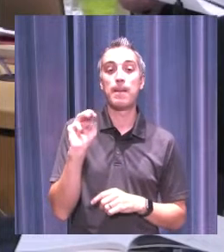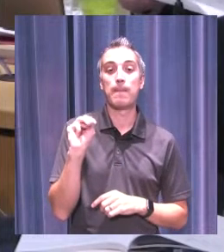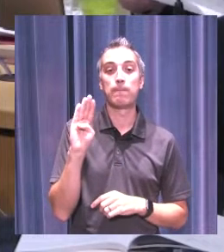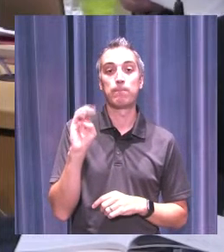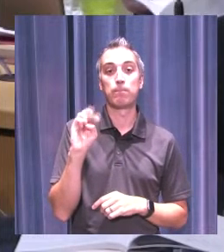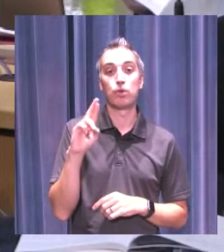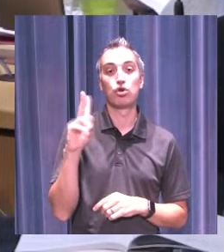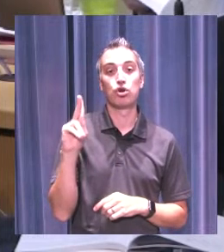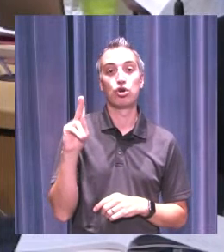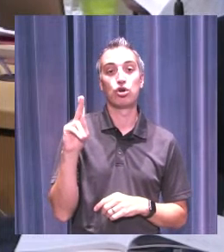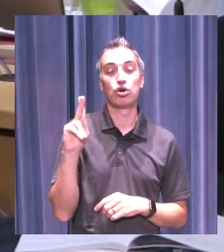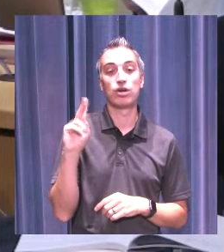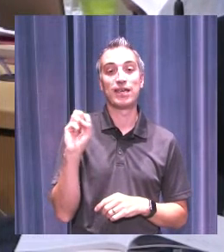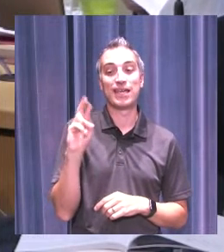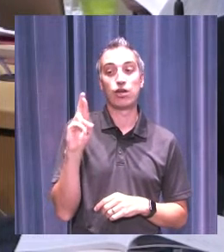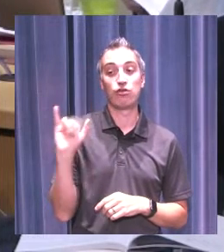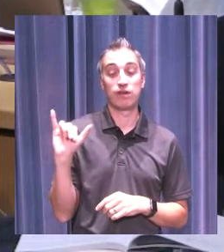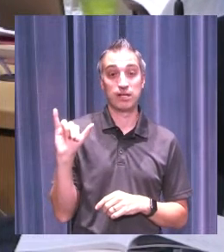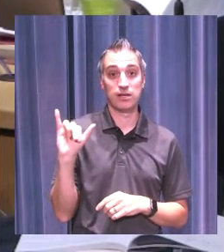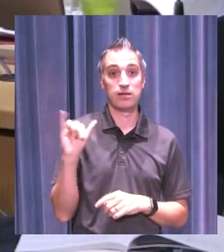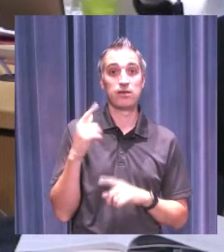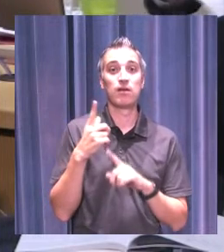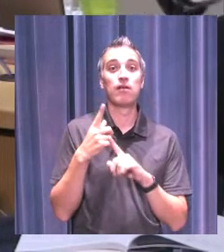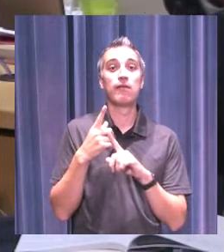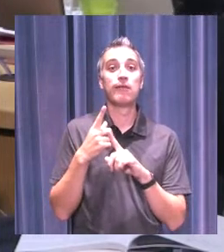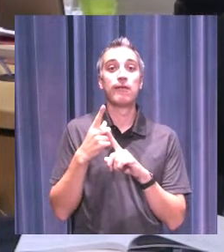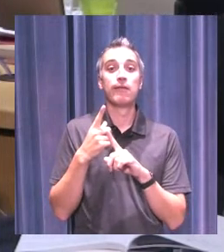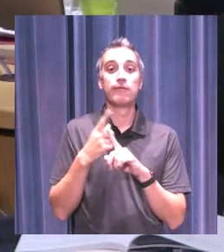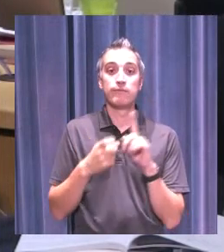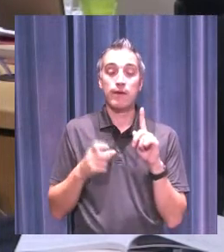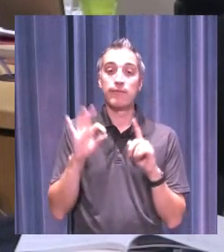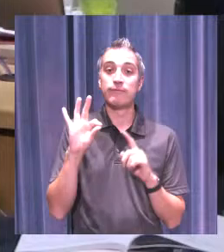Flint, Michigan, on the topic of horrible interviews.